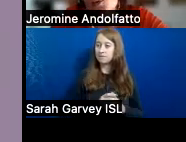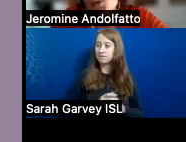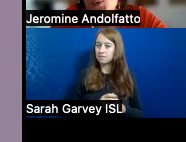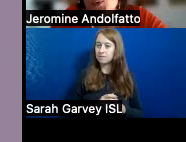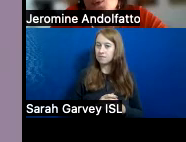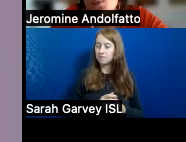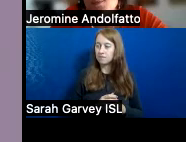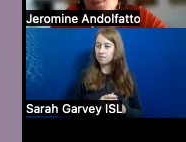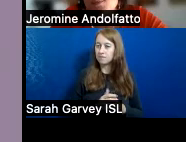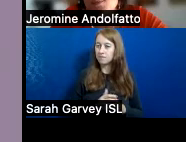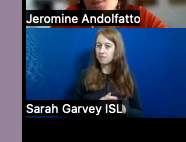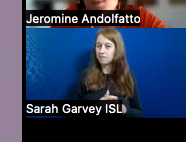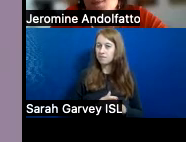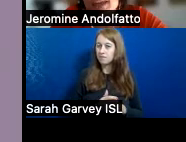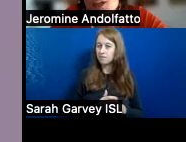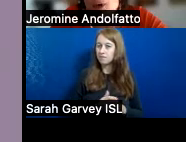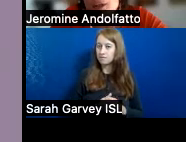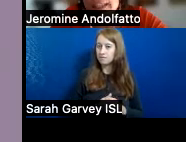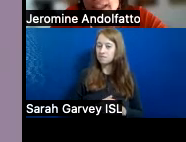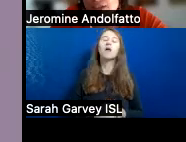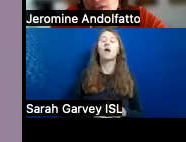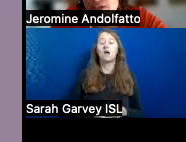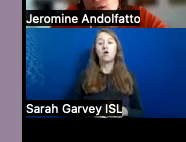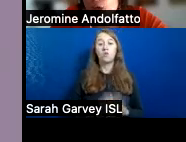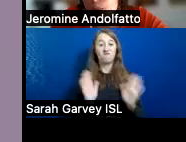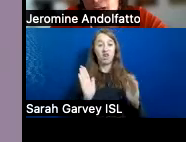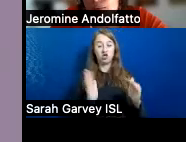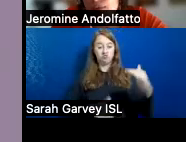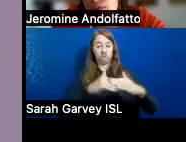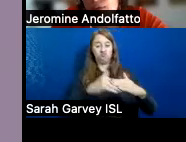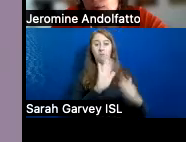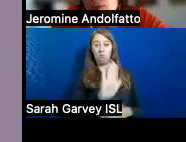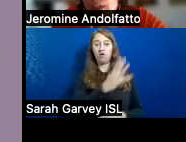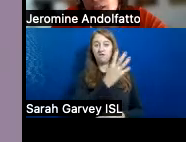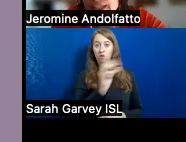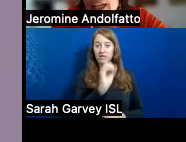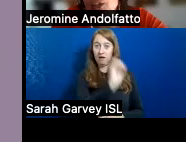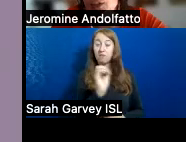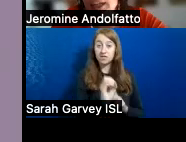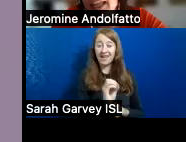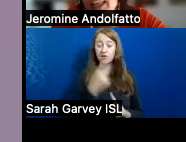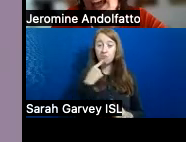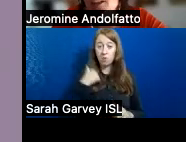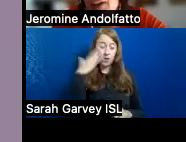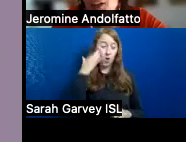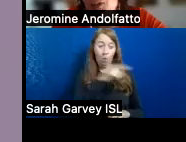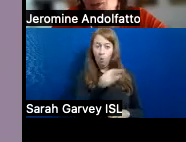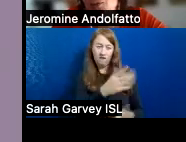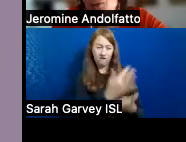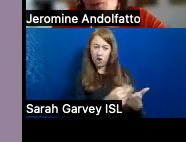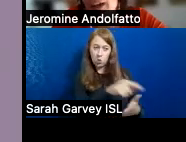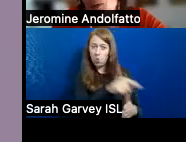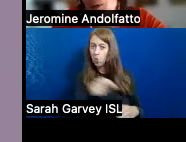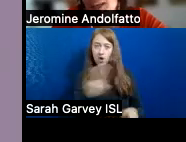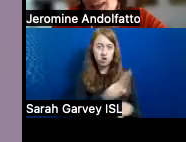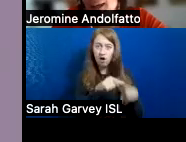quite a few main parties didn't comply with the legislation, and they had factored for